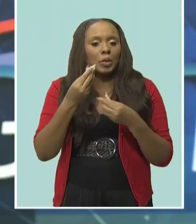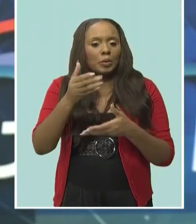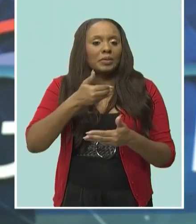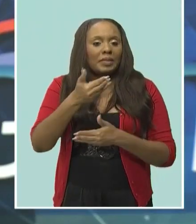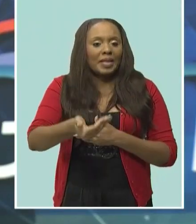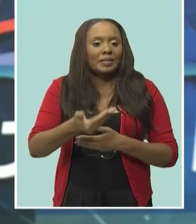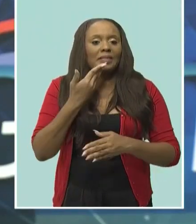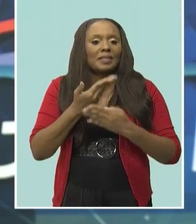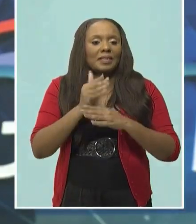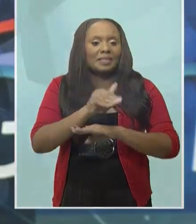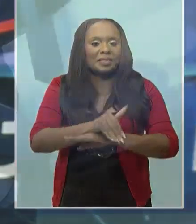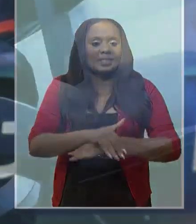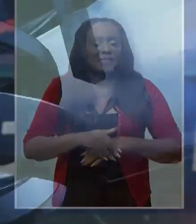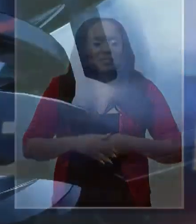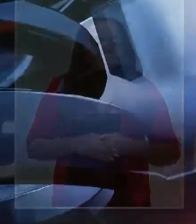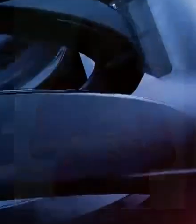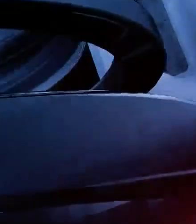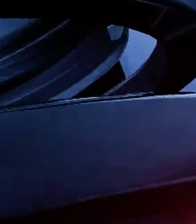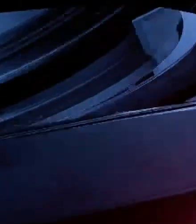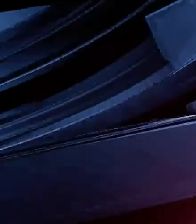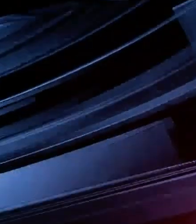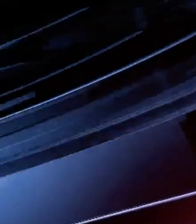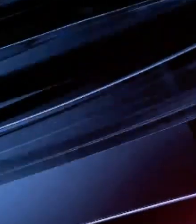Good night.